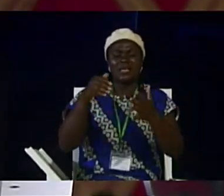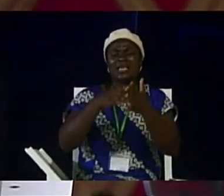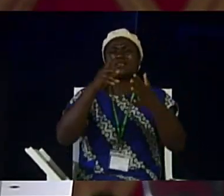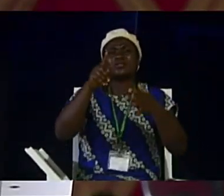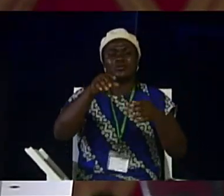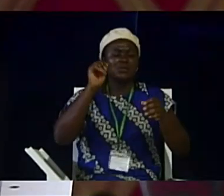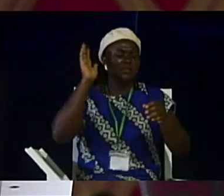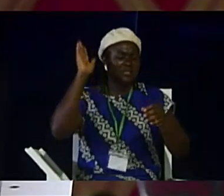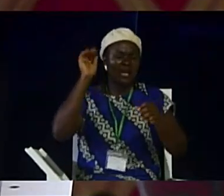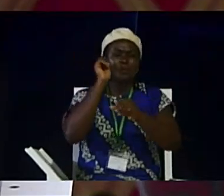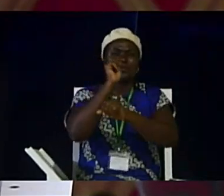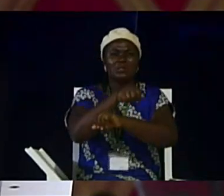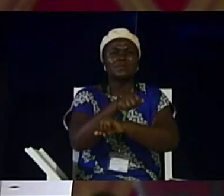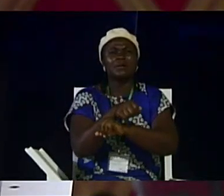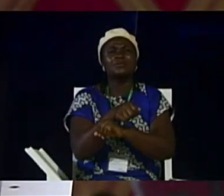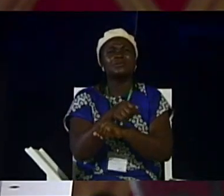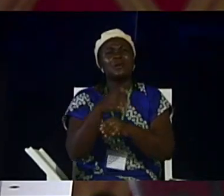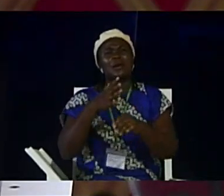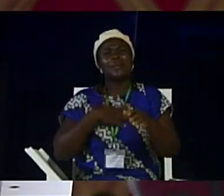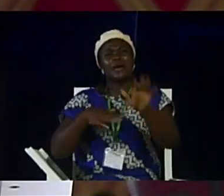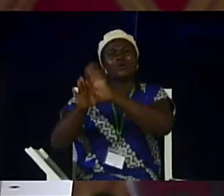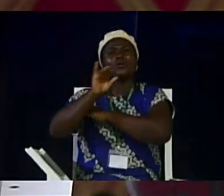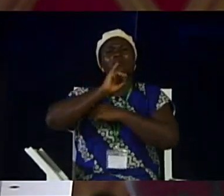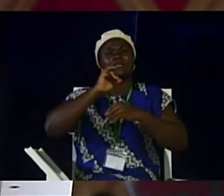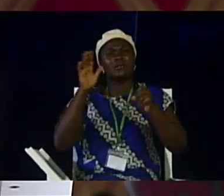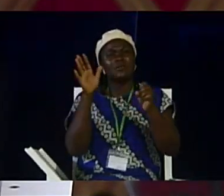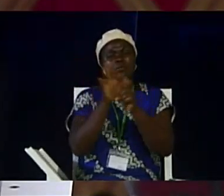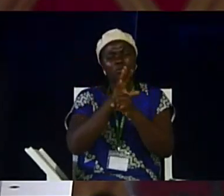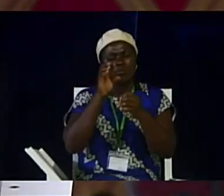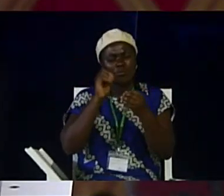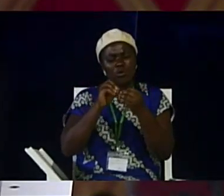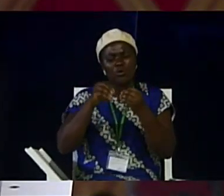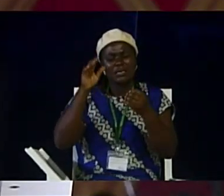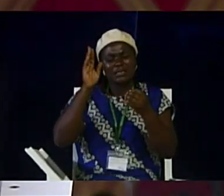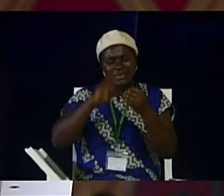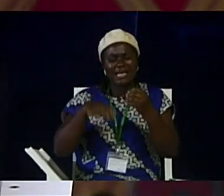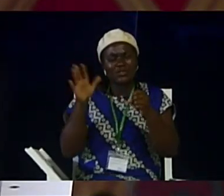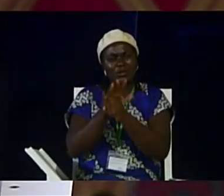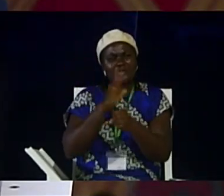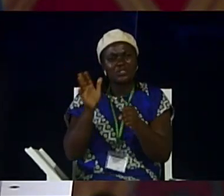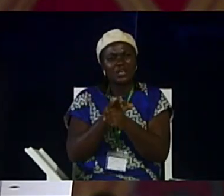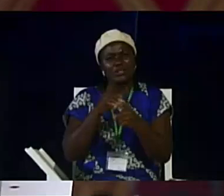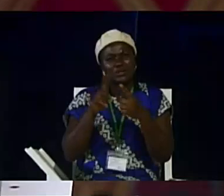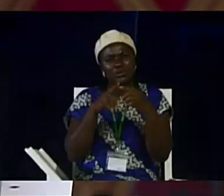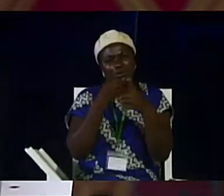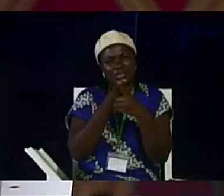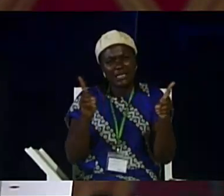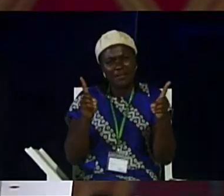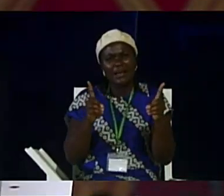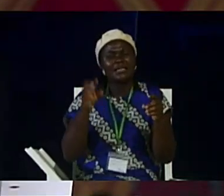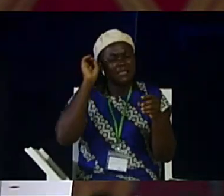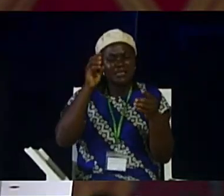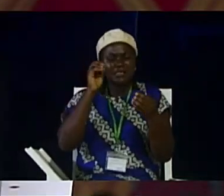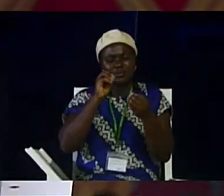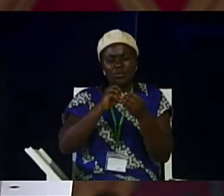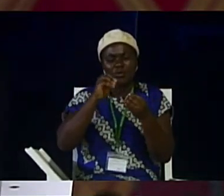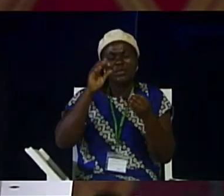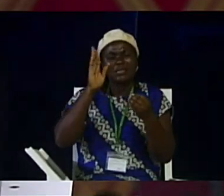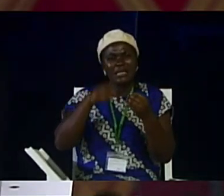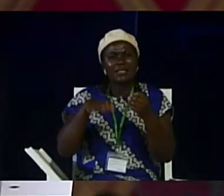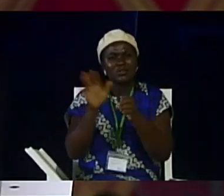than sufficient to deliver, but he is also more than sufficient in power.